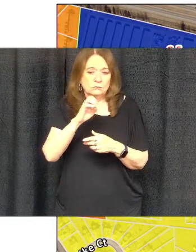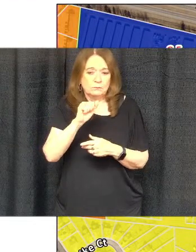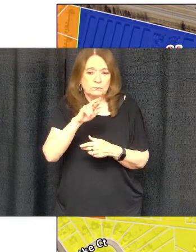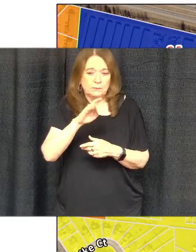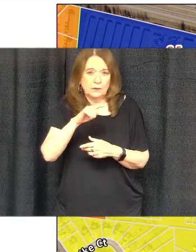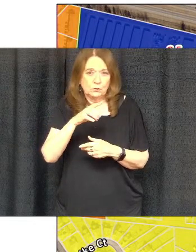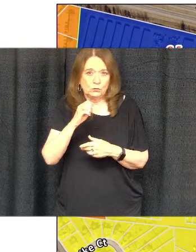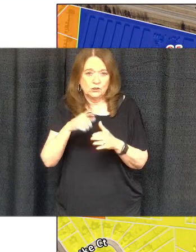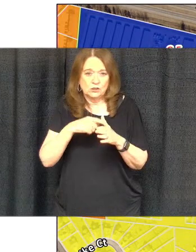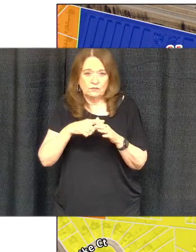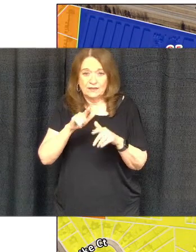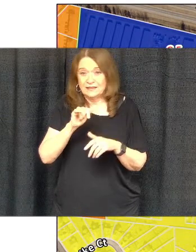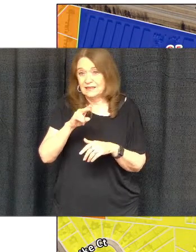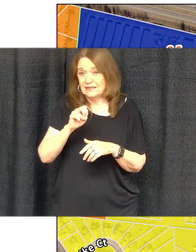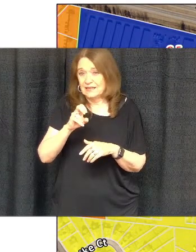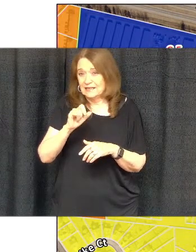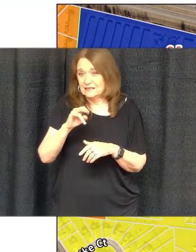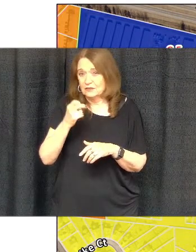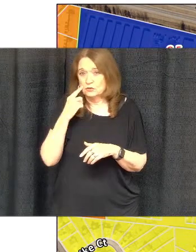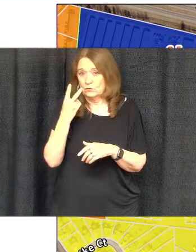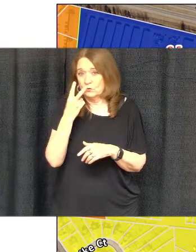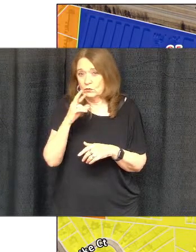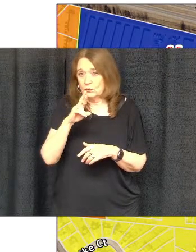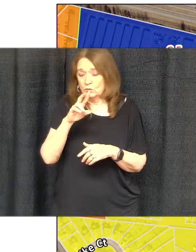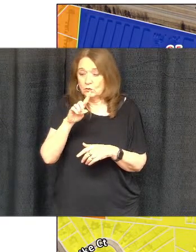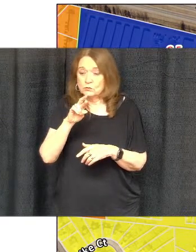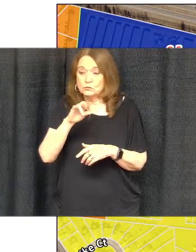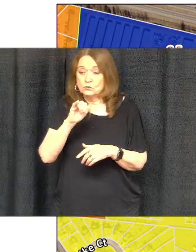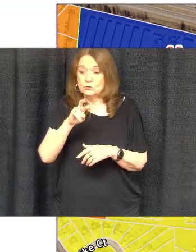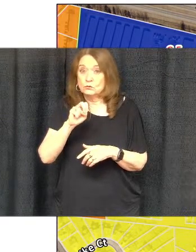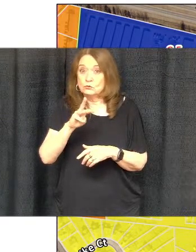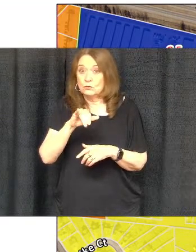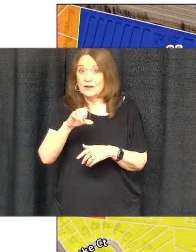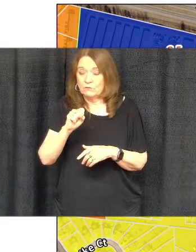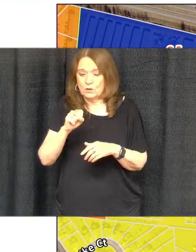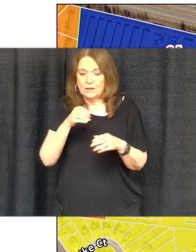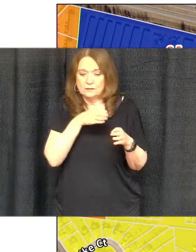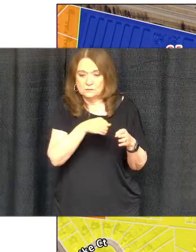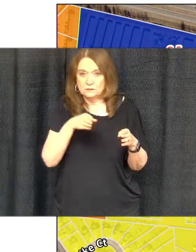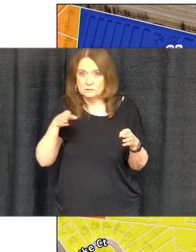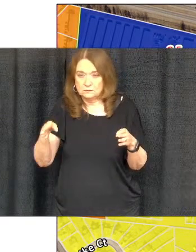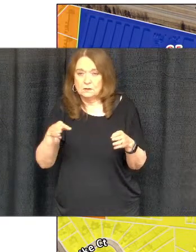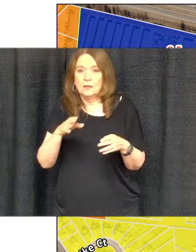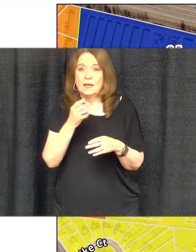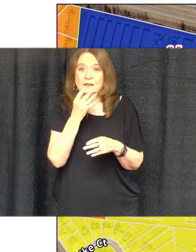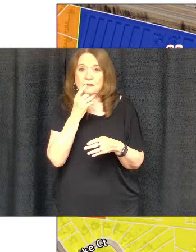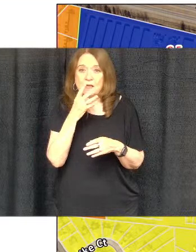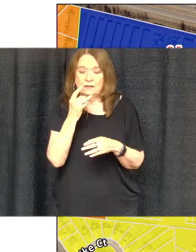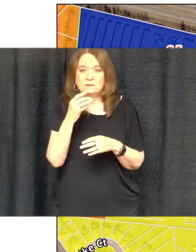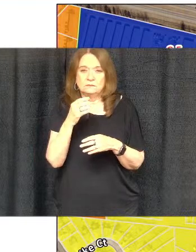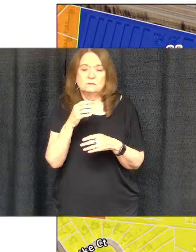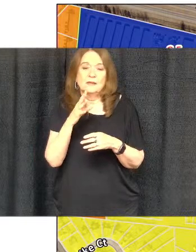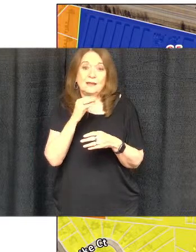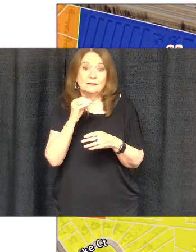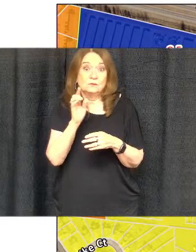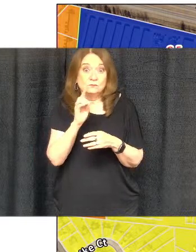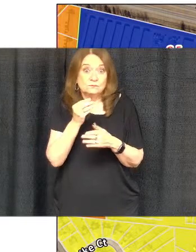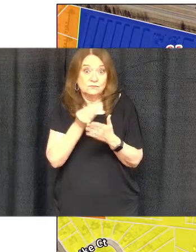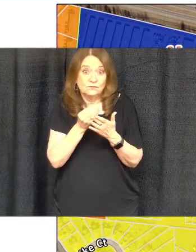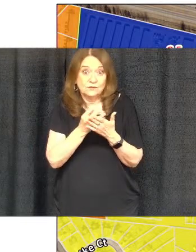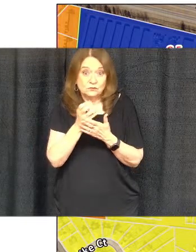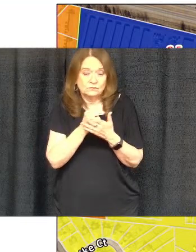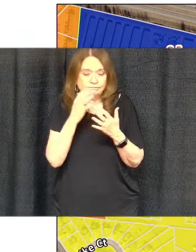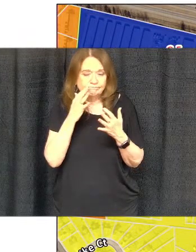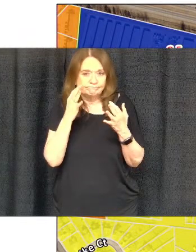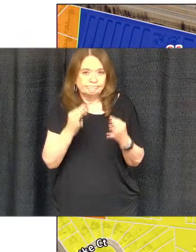a lane section for their 2 driveways to Pea Ridge Road, and a traffic signal required, funding to be determined. I'll get to